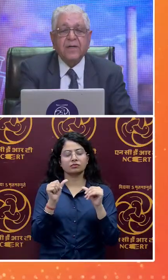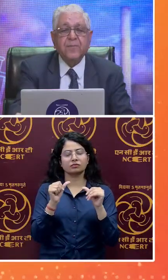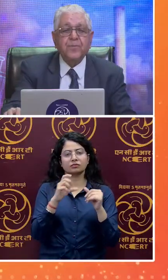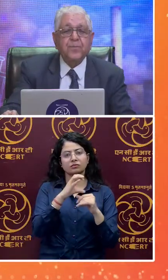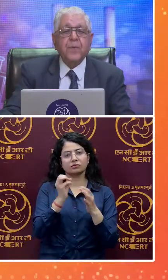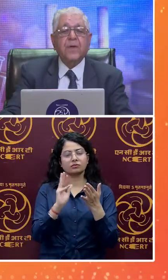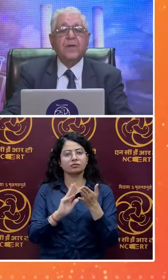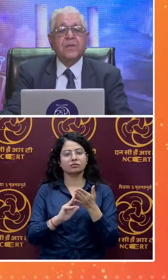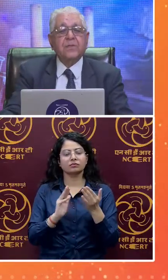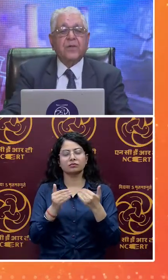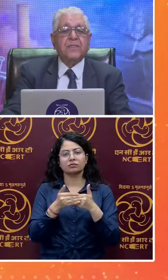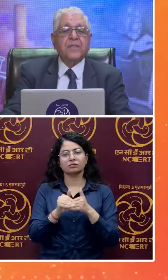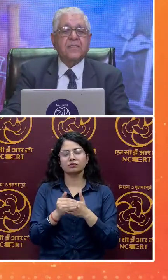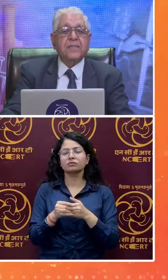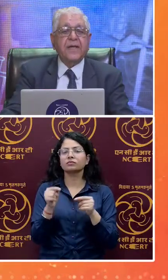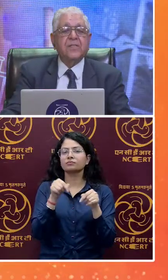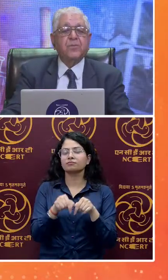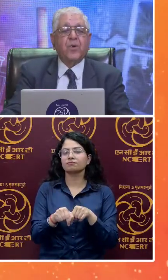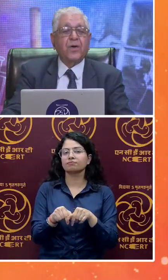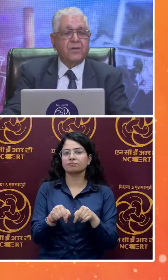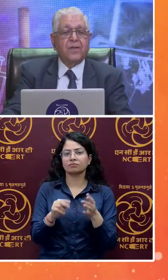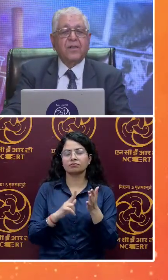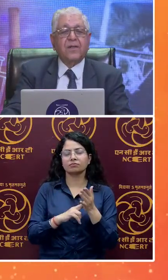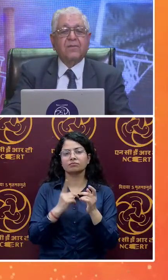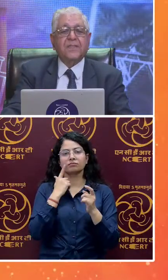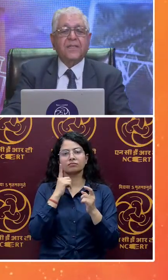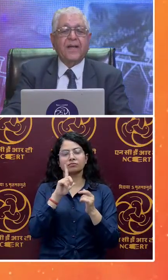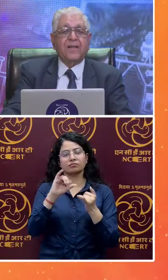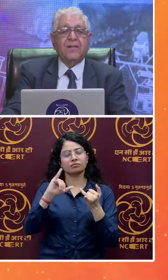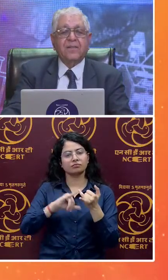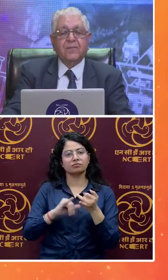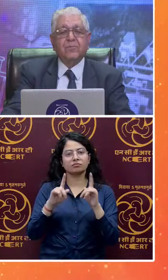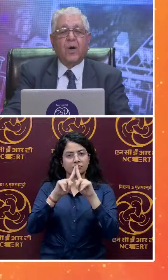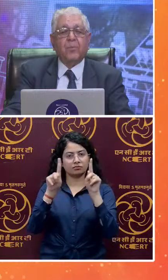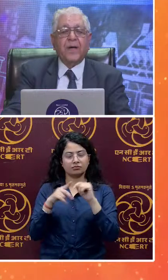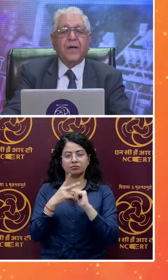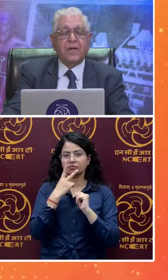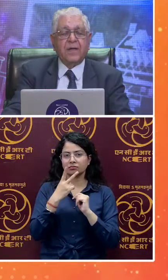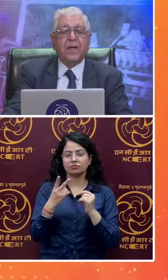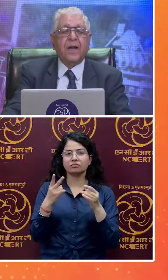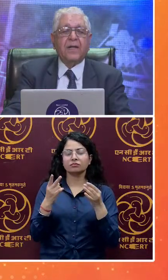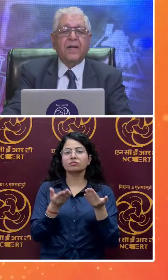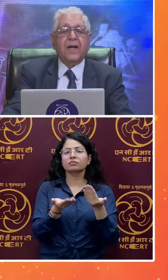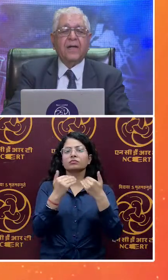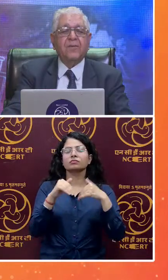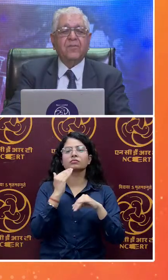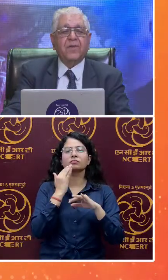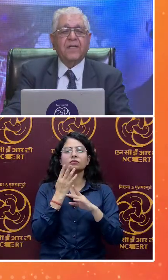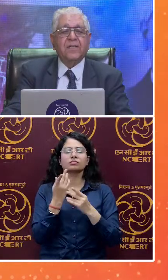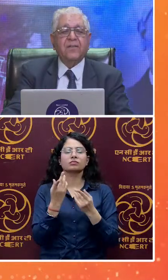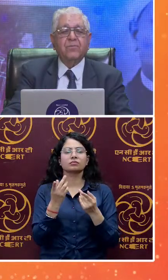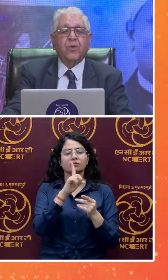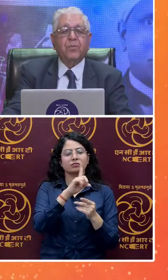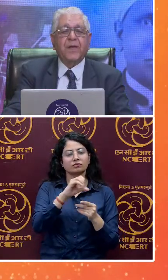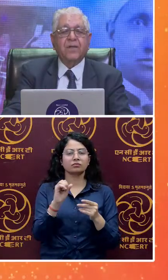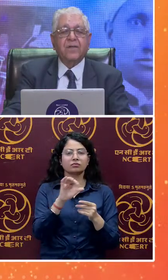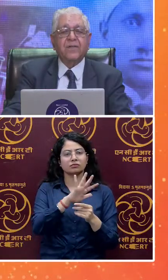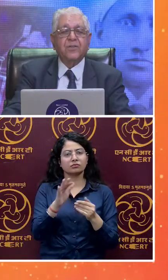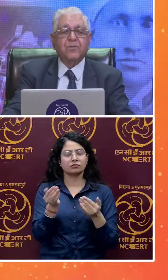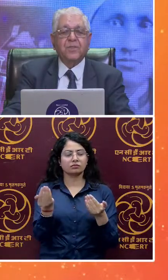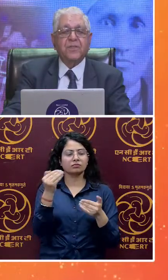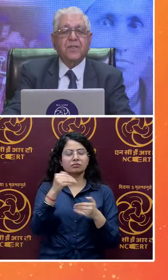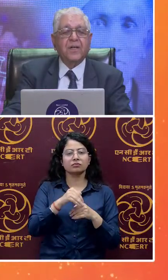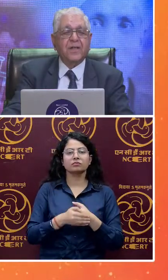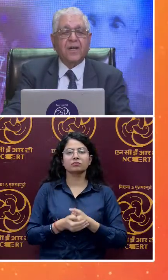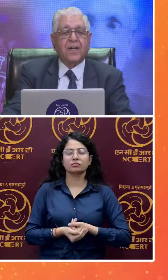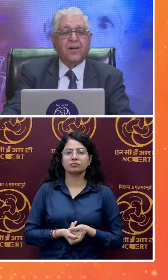expanded. So, this is Niels Bohr visiting Bombay in the early 1950s, and Bohr being introduced